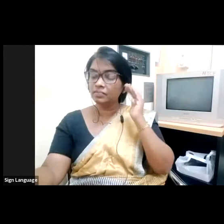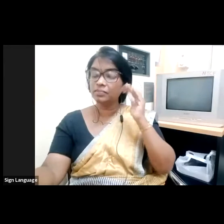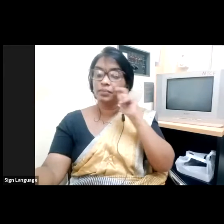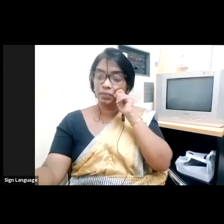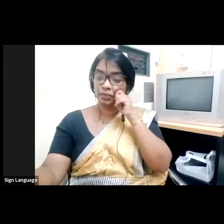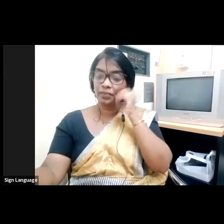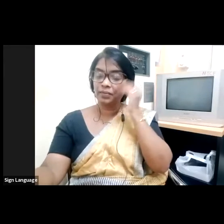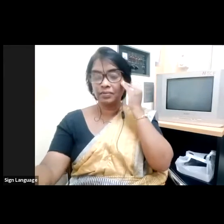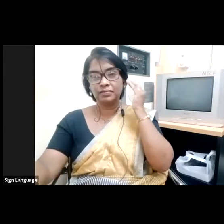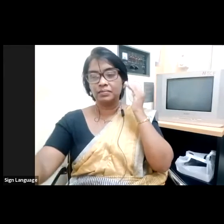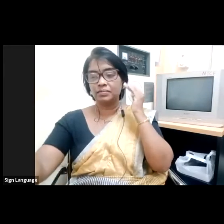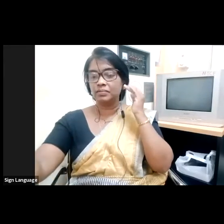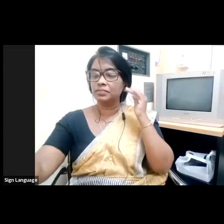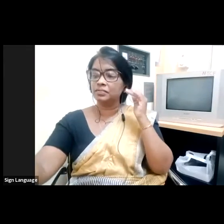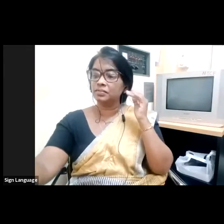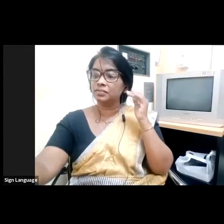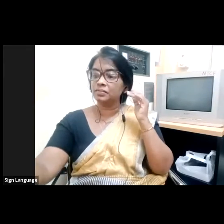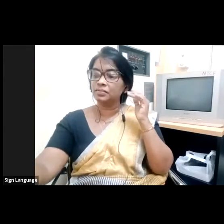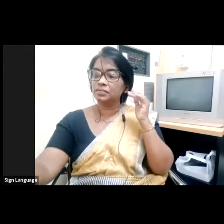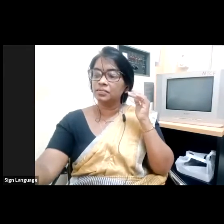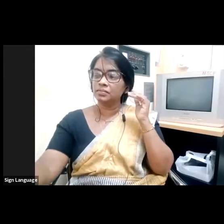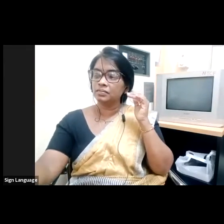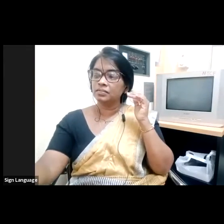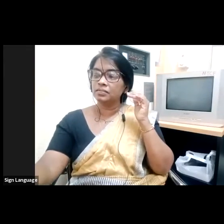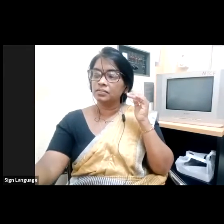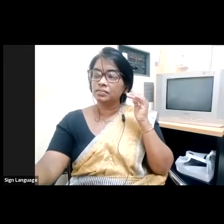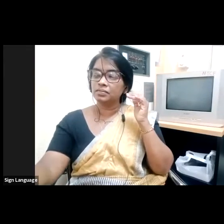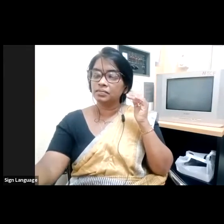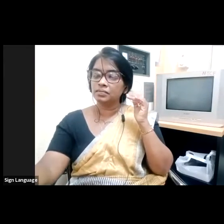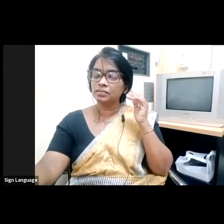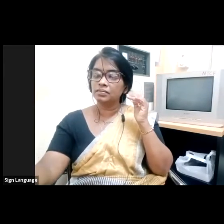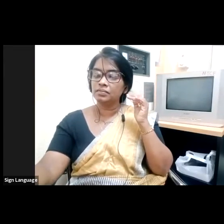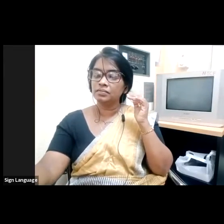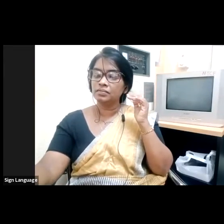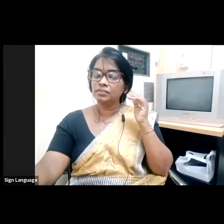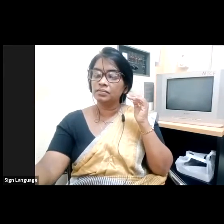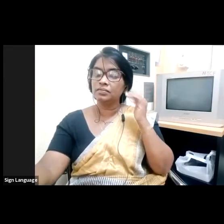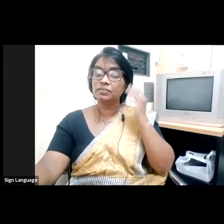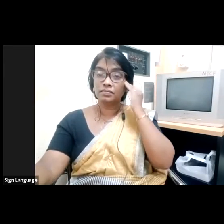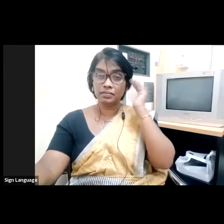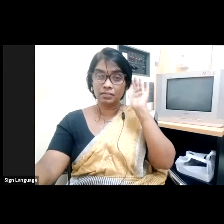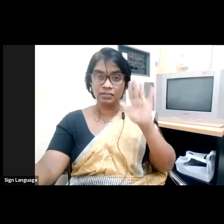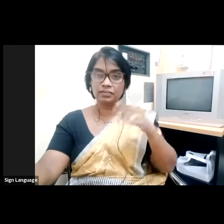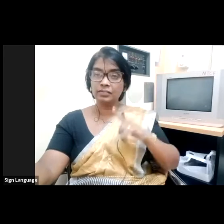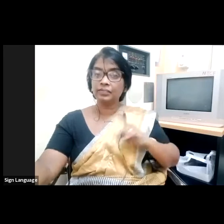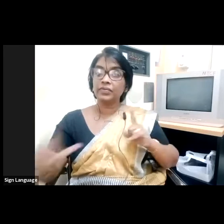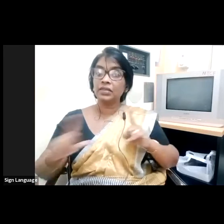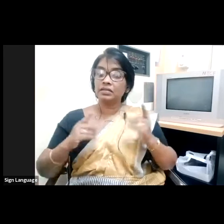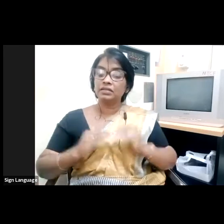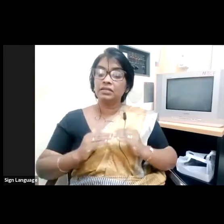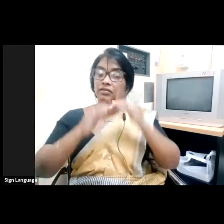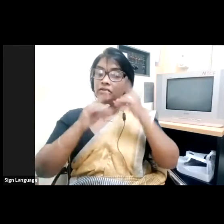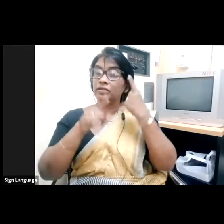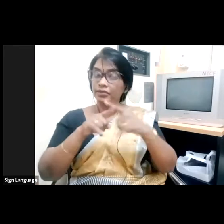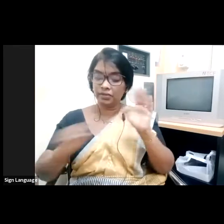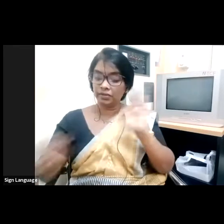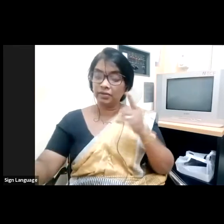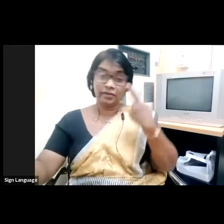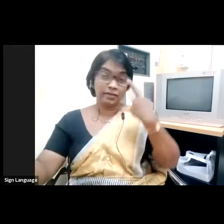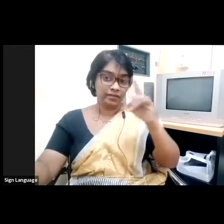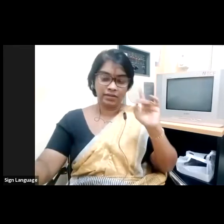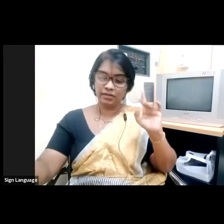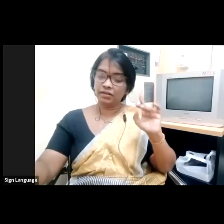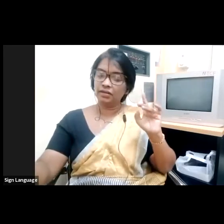SDGs, not only to improve women's lives, but also to improve the environmental impact that these innovations will have, right? We are